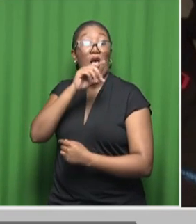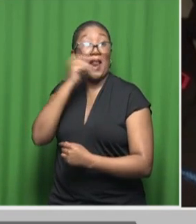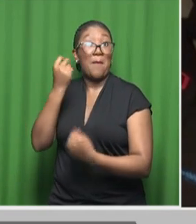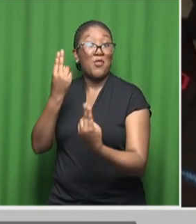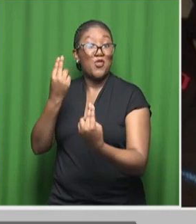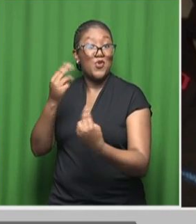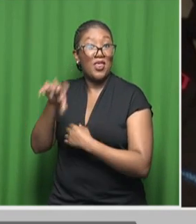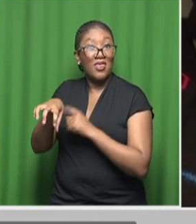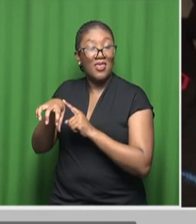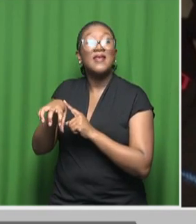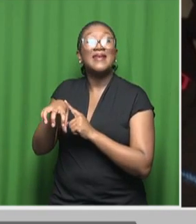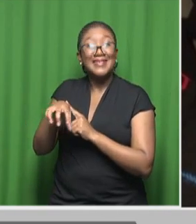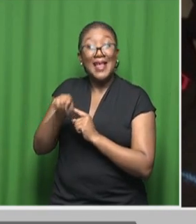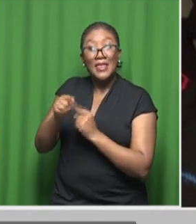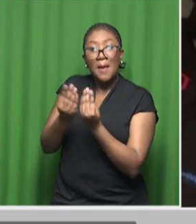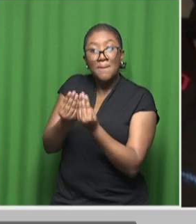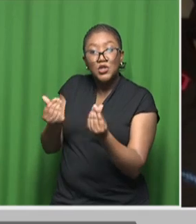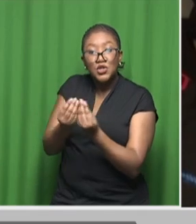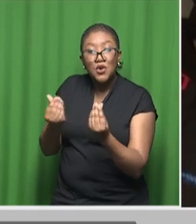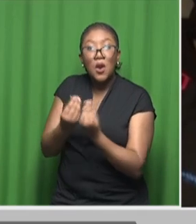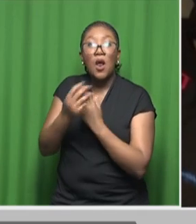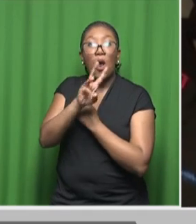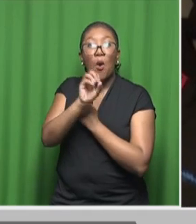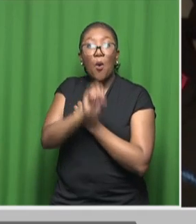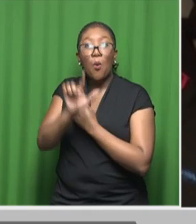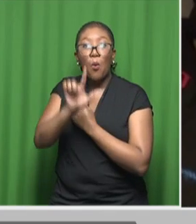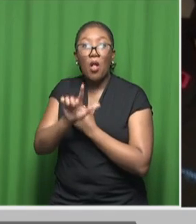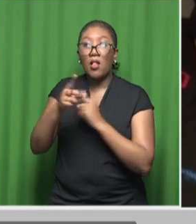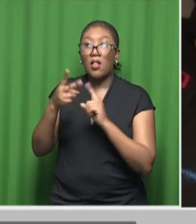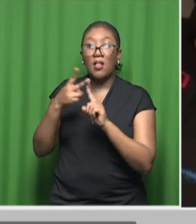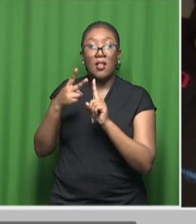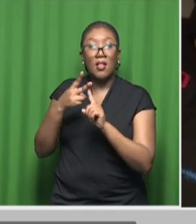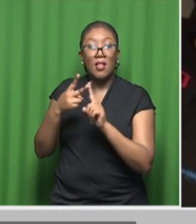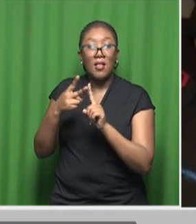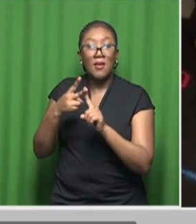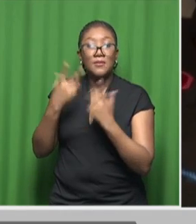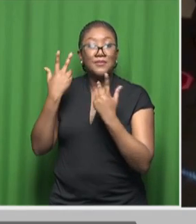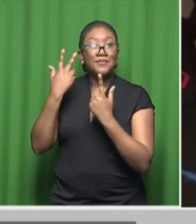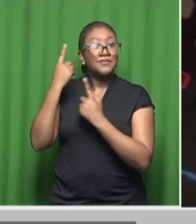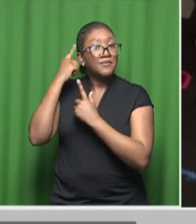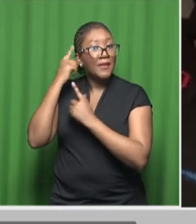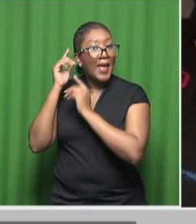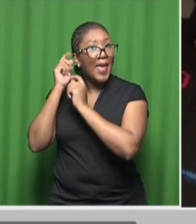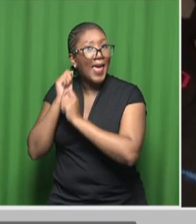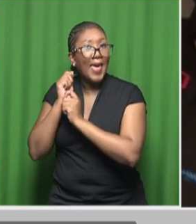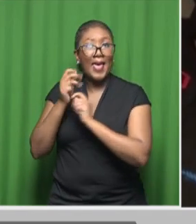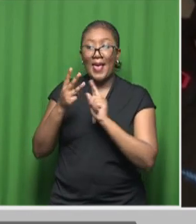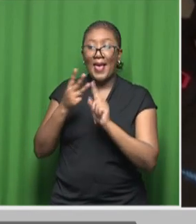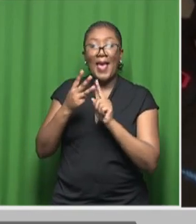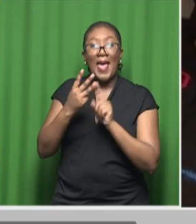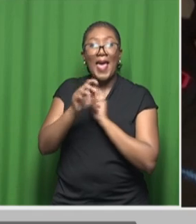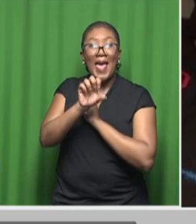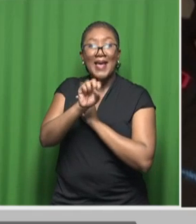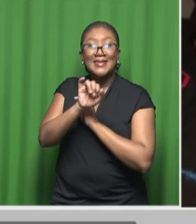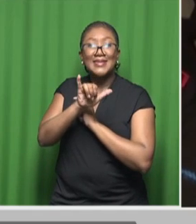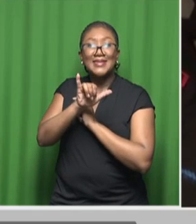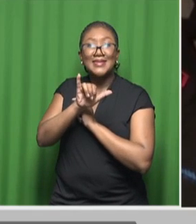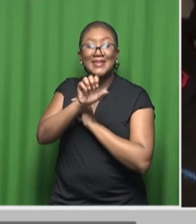Specifically, those materials are wool, mohair, and blends of silk,